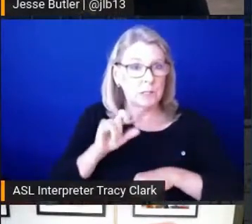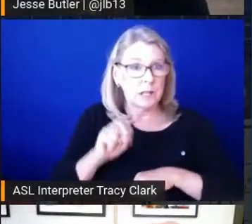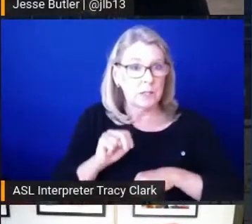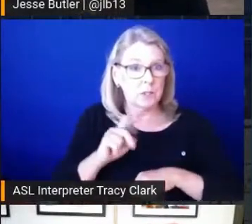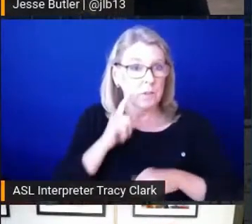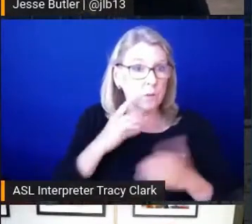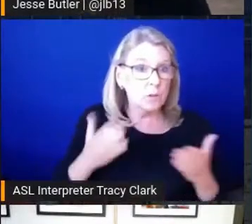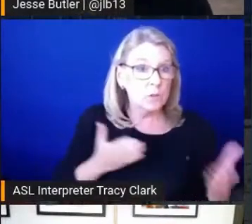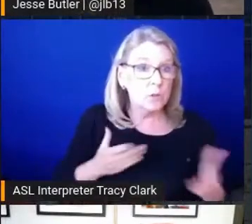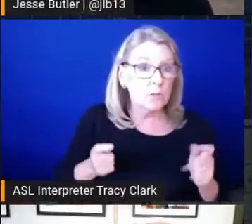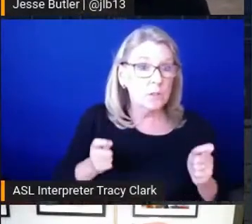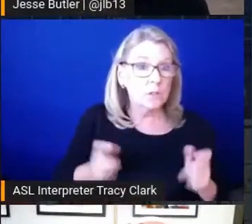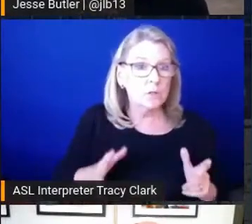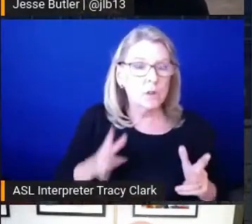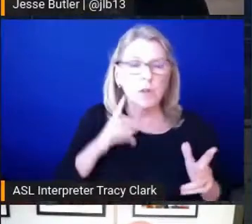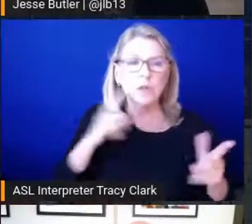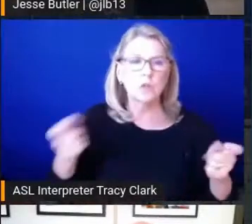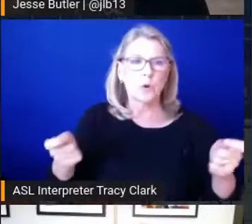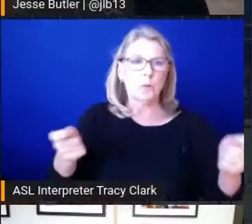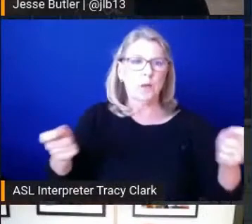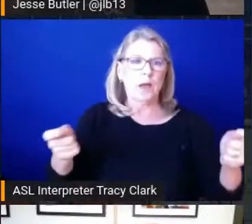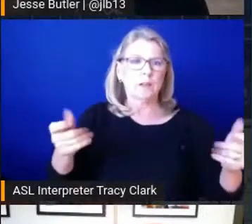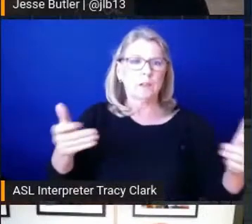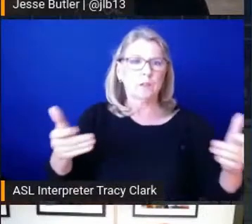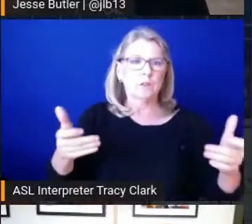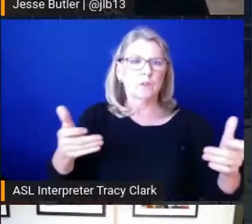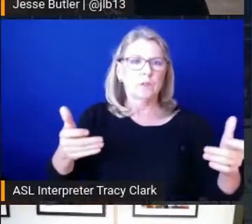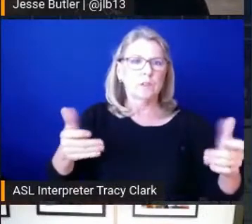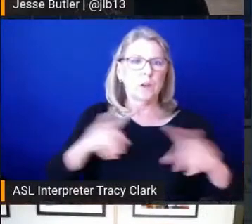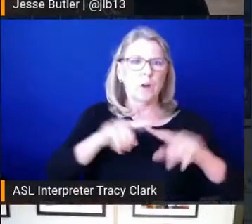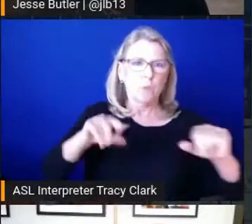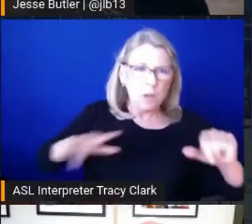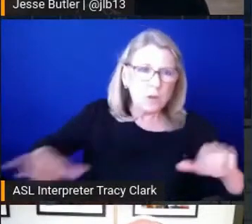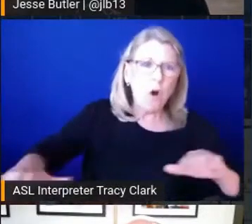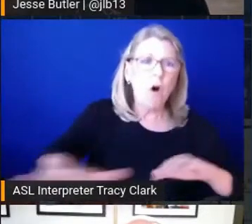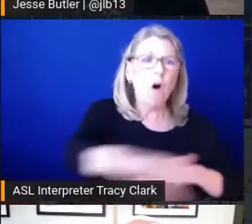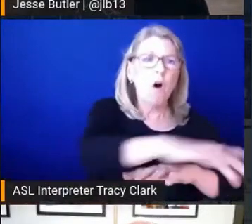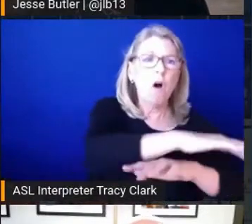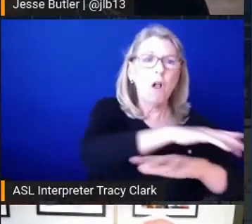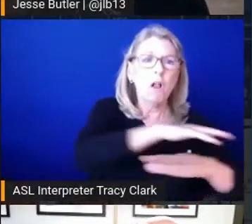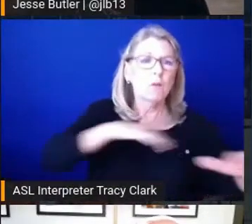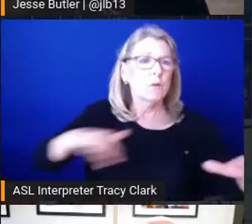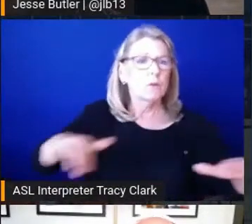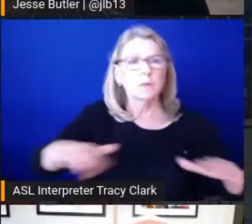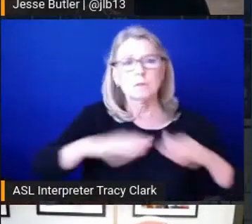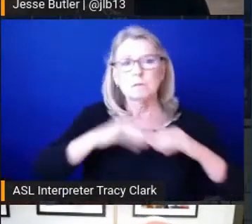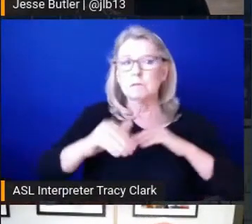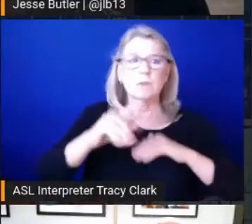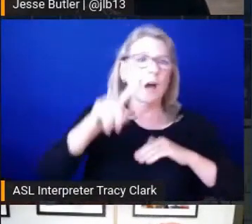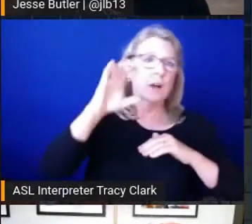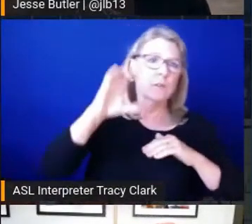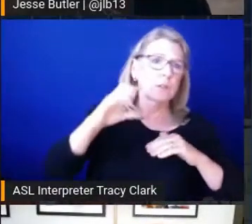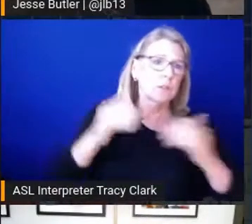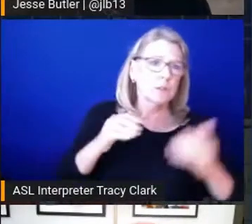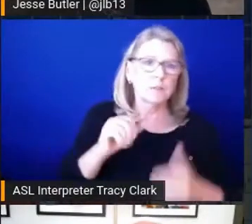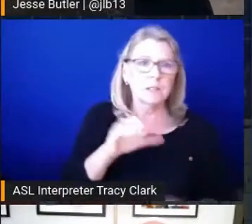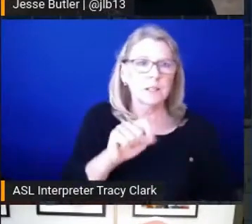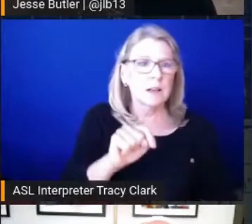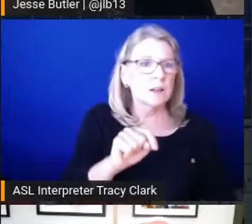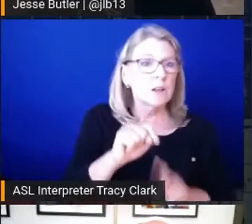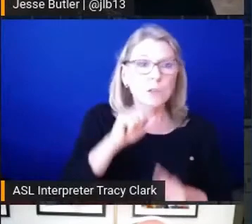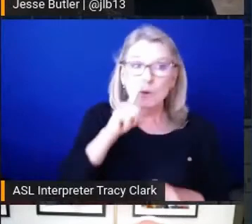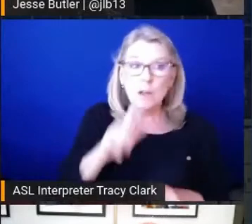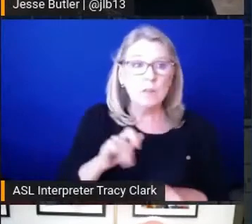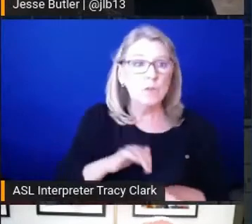across all of those 100 AWS accounts. You don't need to install one ACK service controller for S3 in